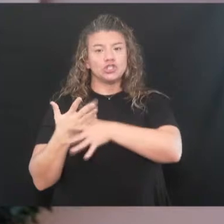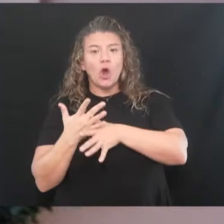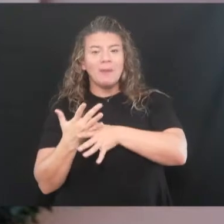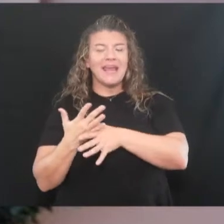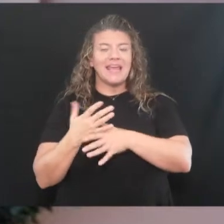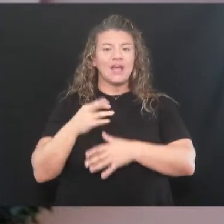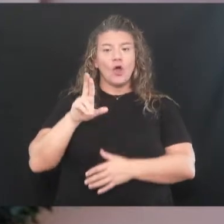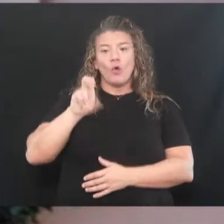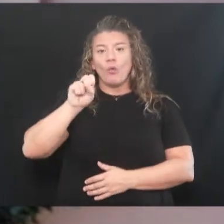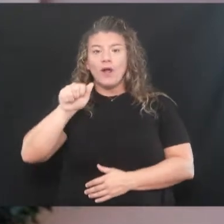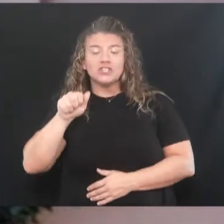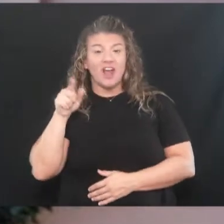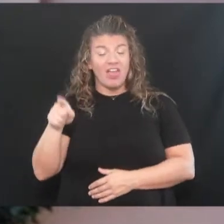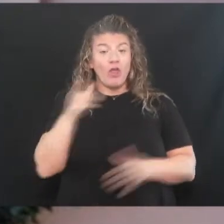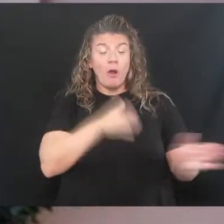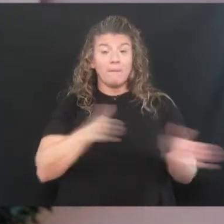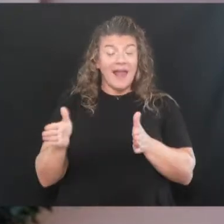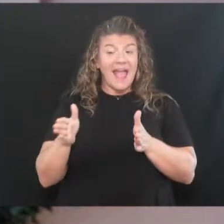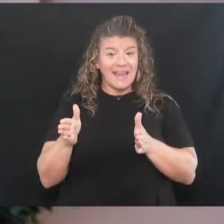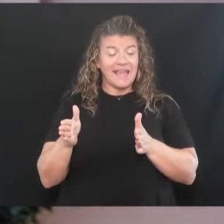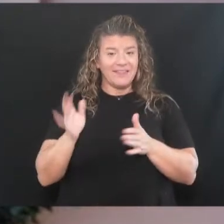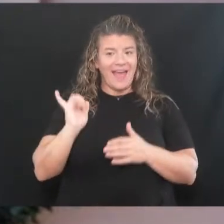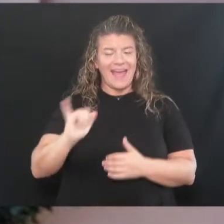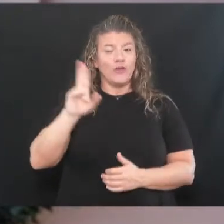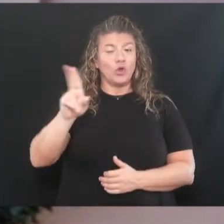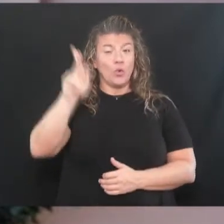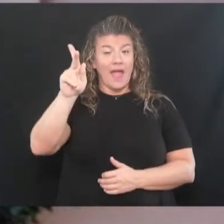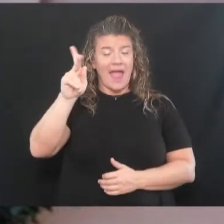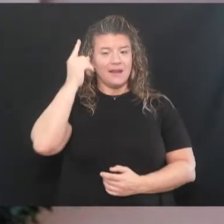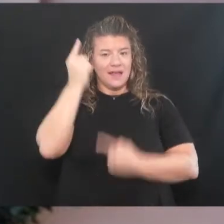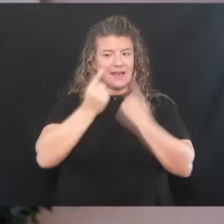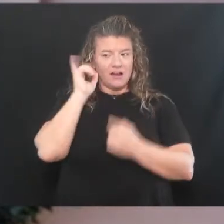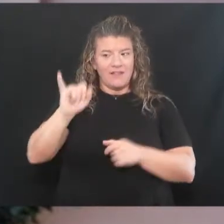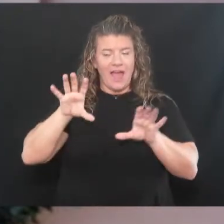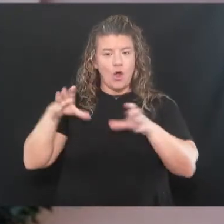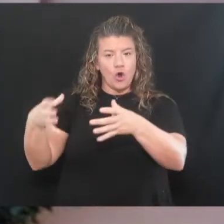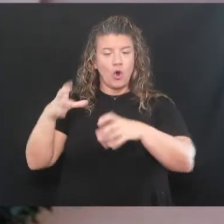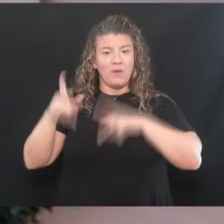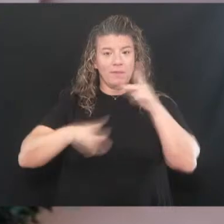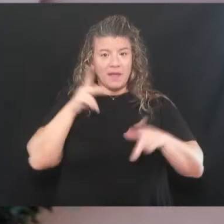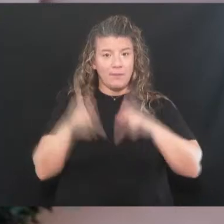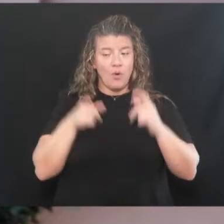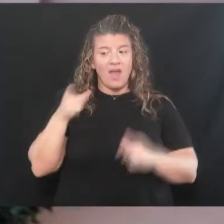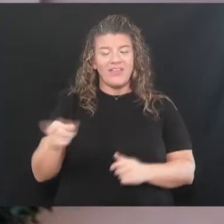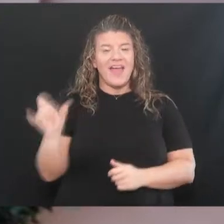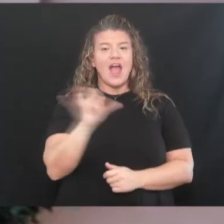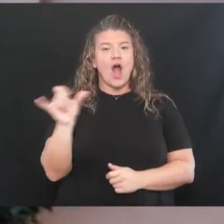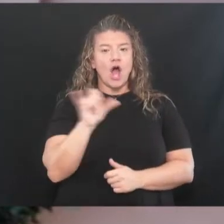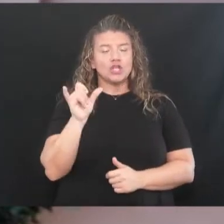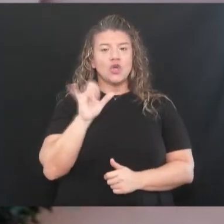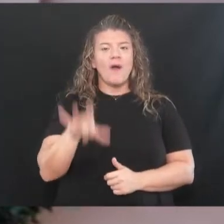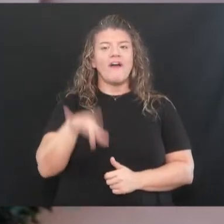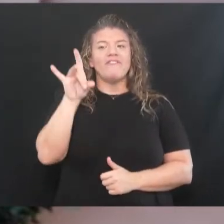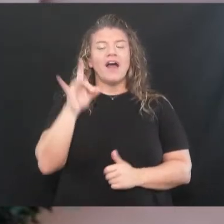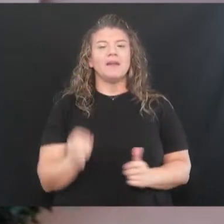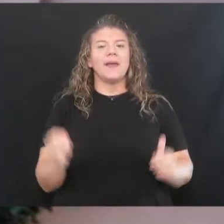Russia are also planning, and the United Kingdom, to consider this group of people. And they are also felt to be